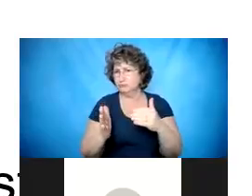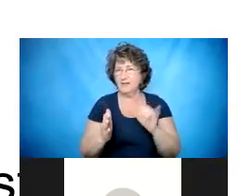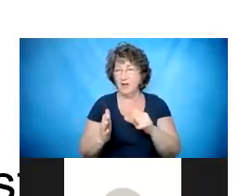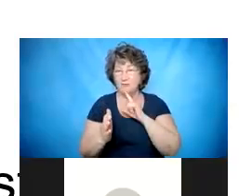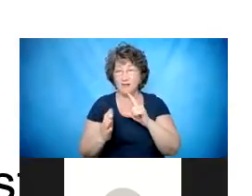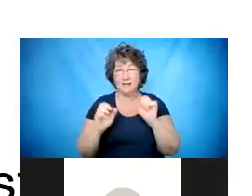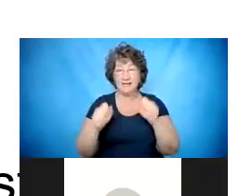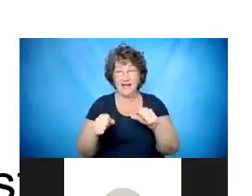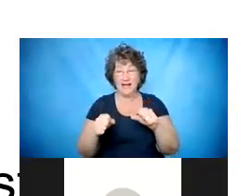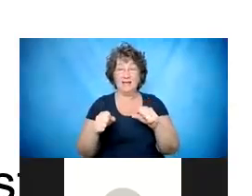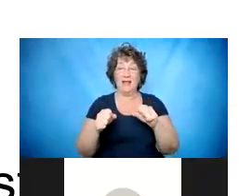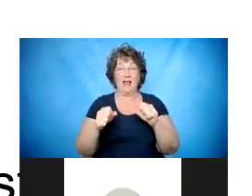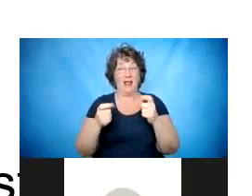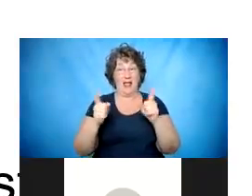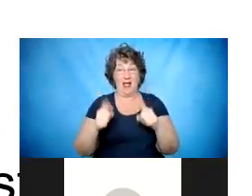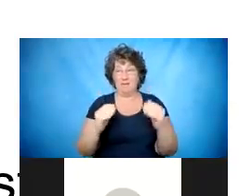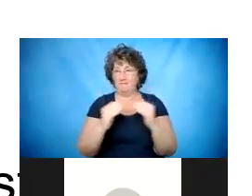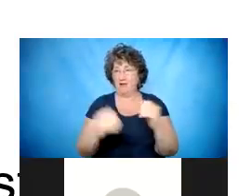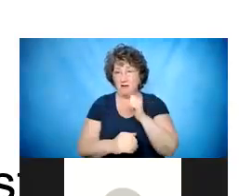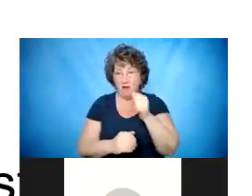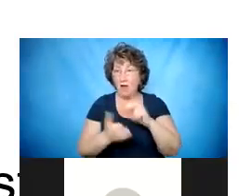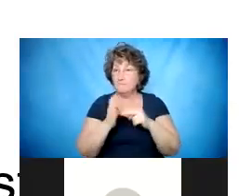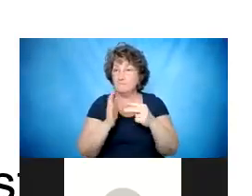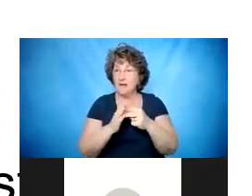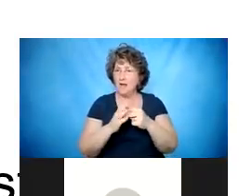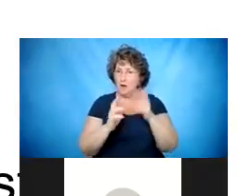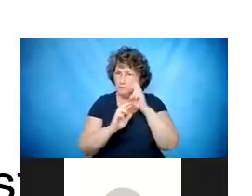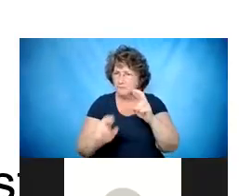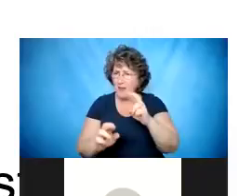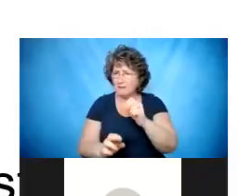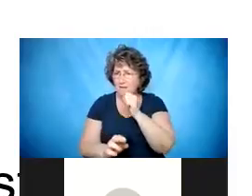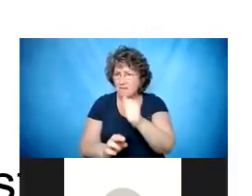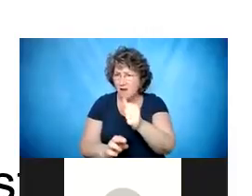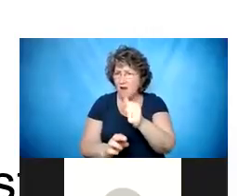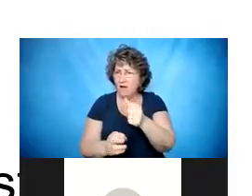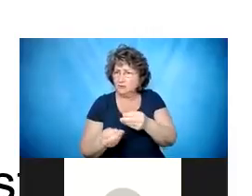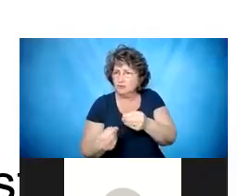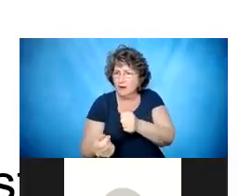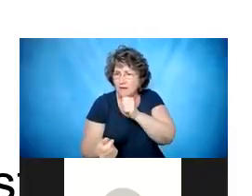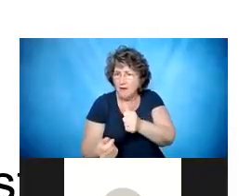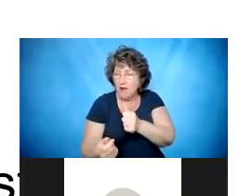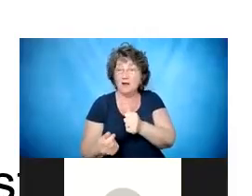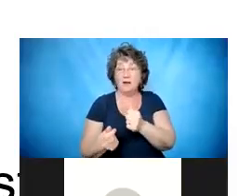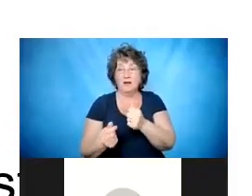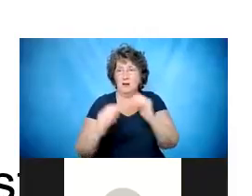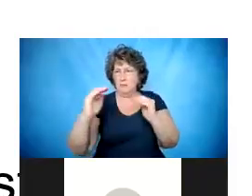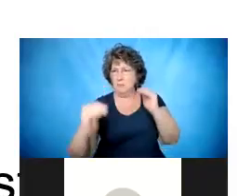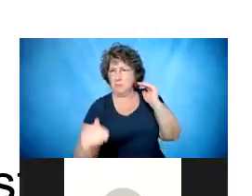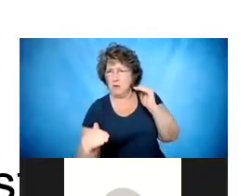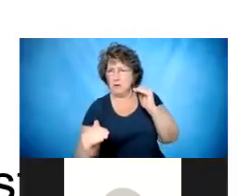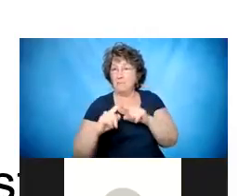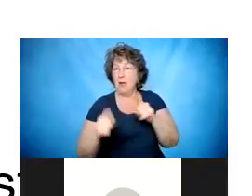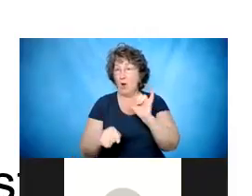only are they not being treated with the respect that they deserve, but it also could limit their access to the services